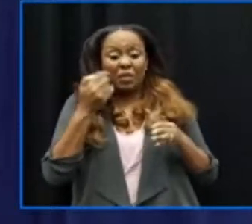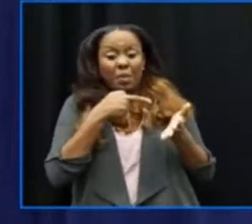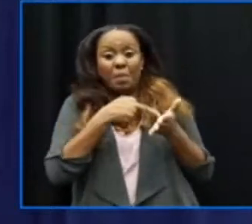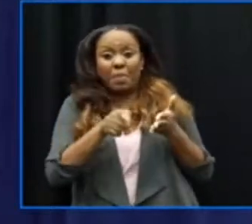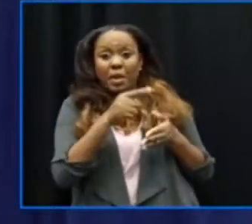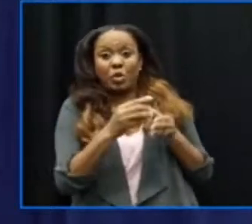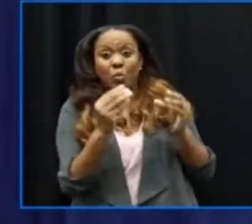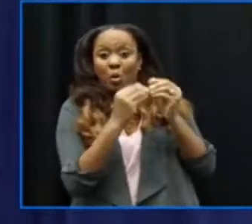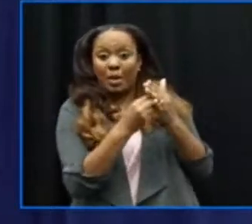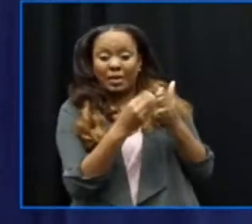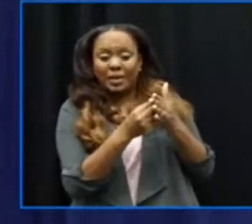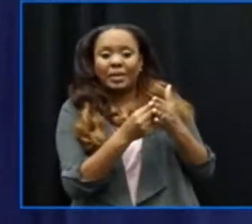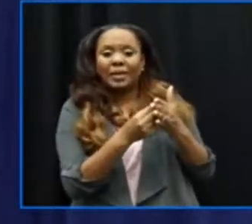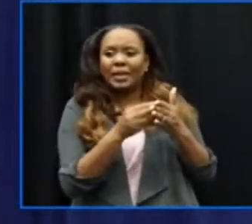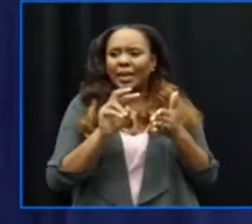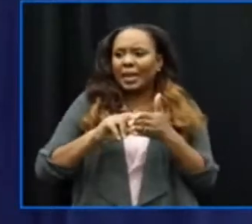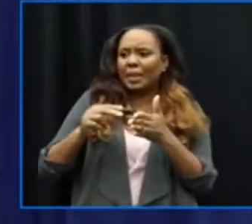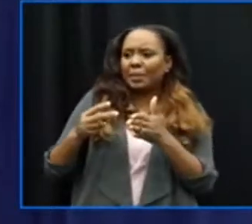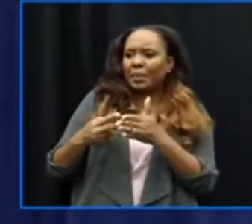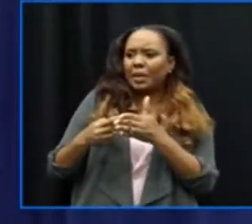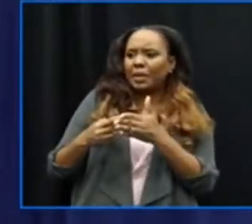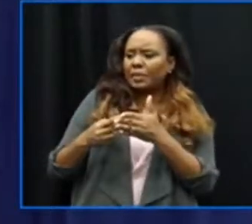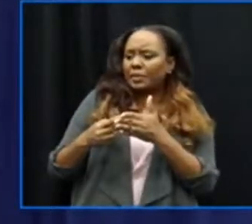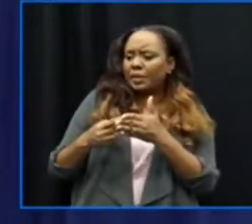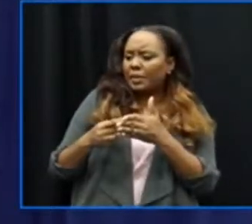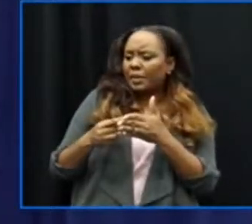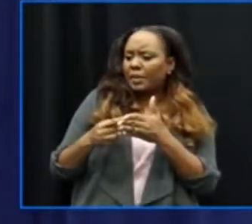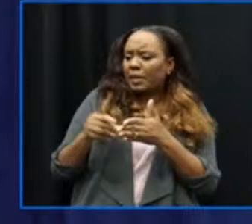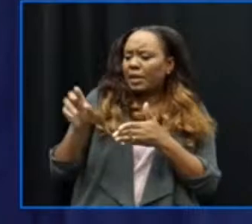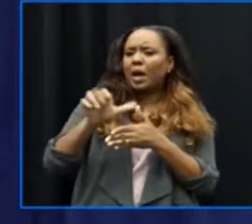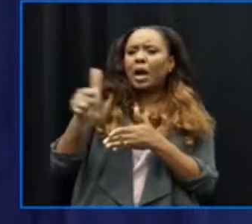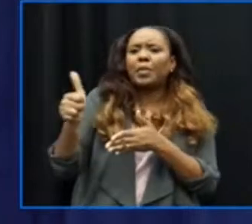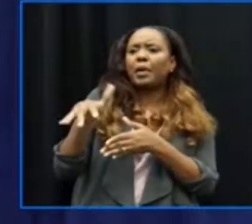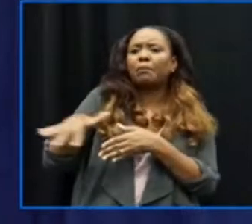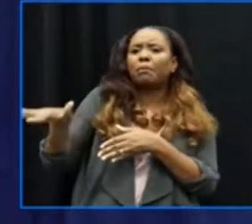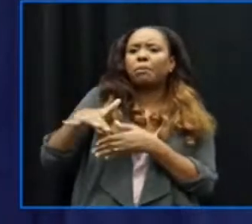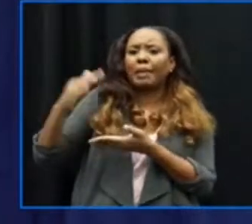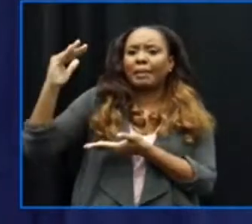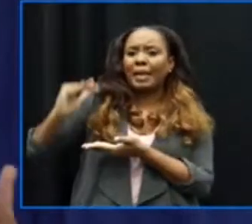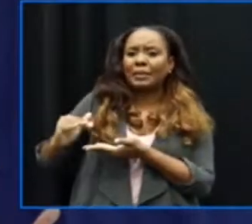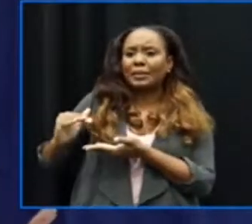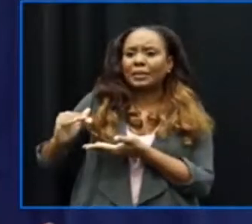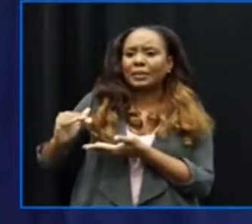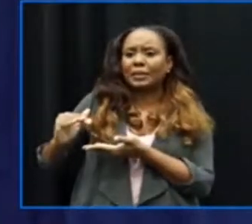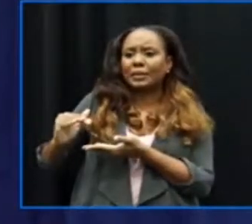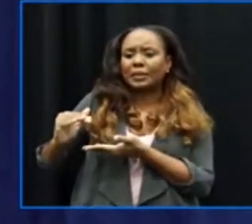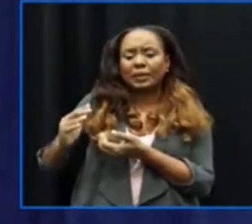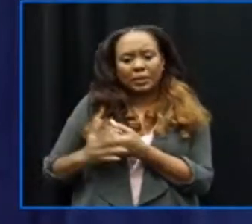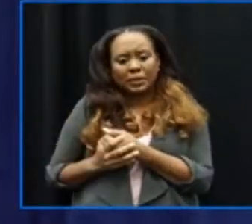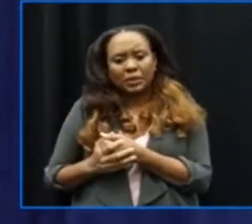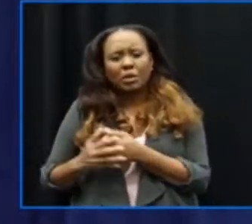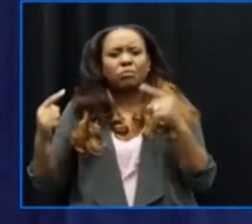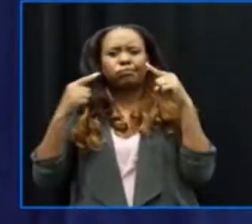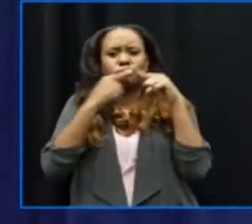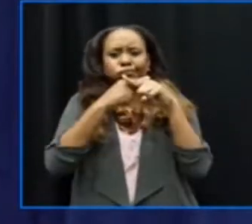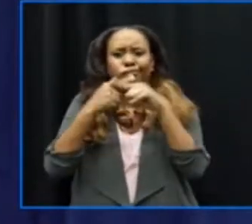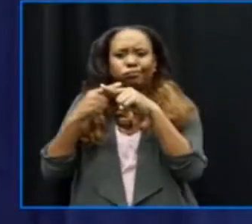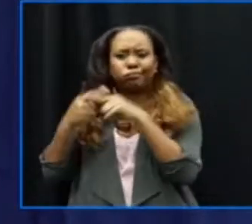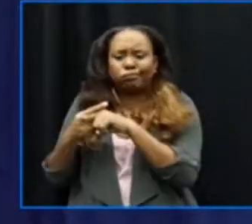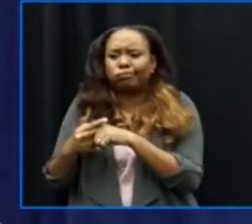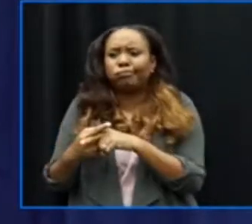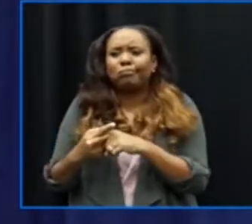and affordability for the employers, and the workers are conflicting priorities for the most